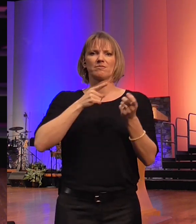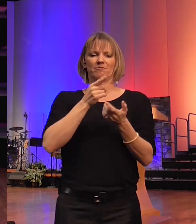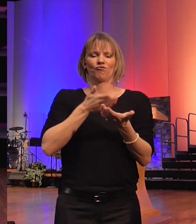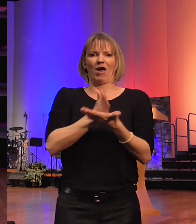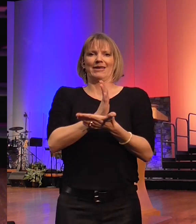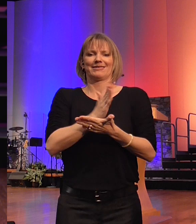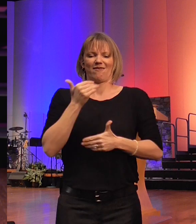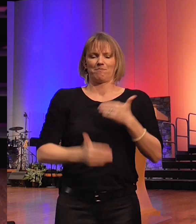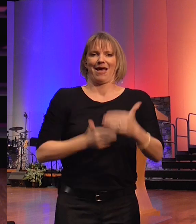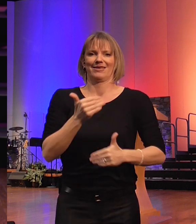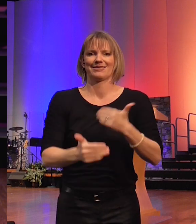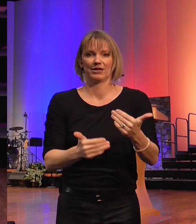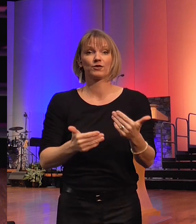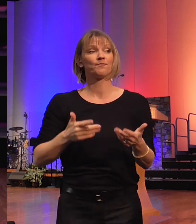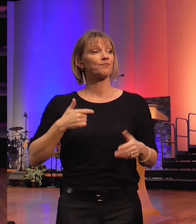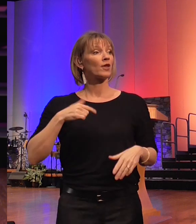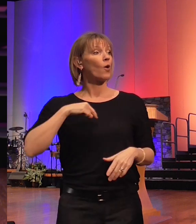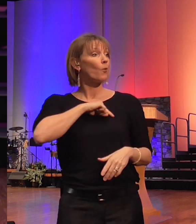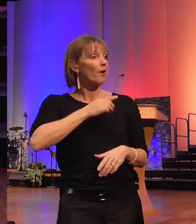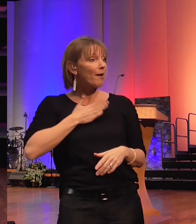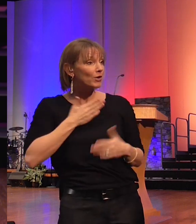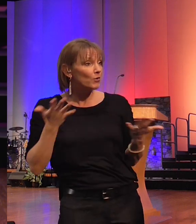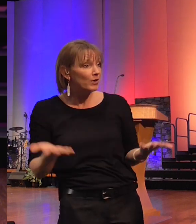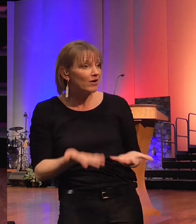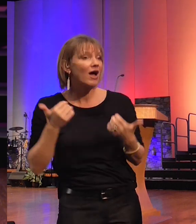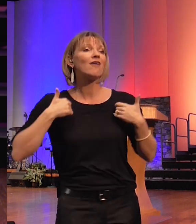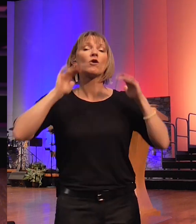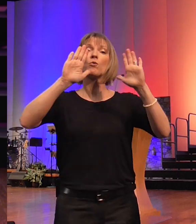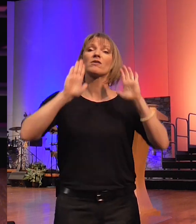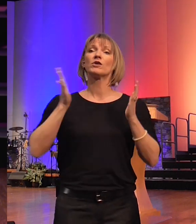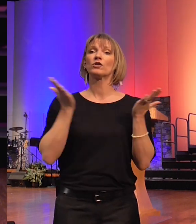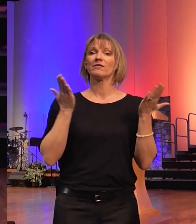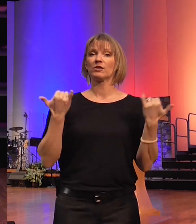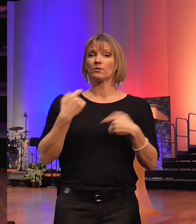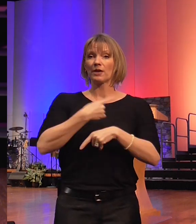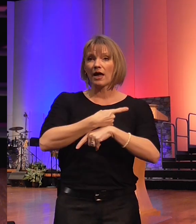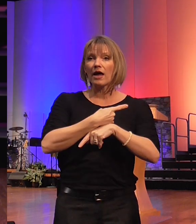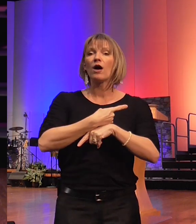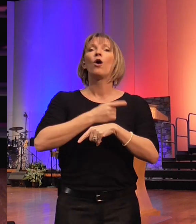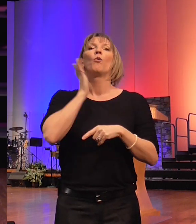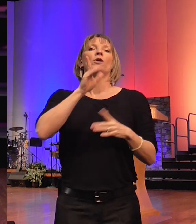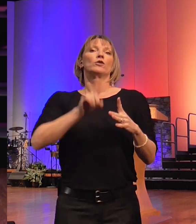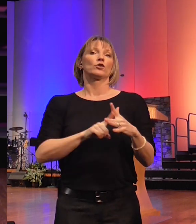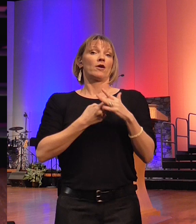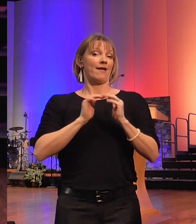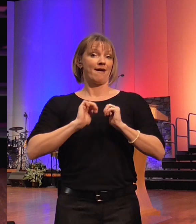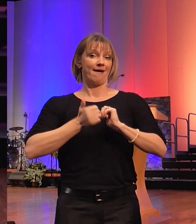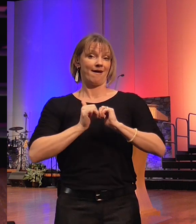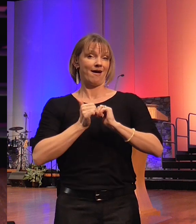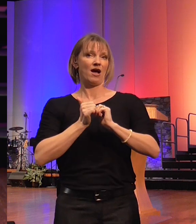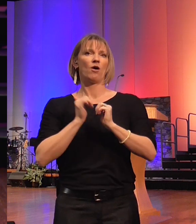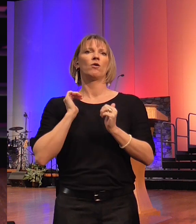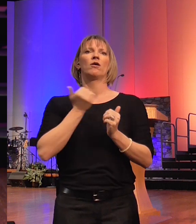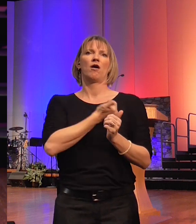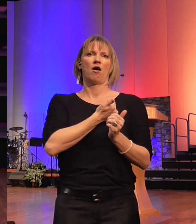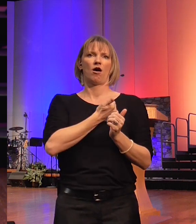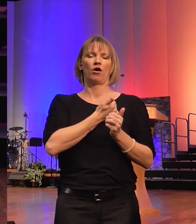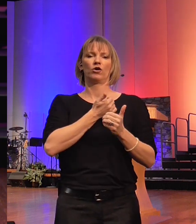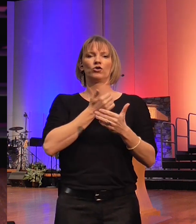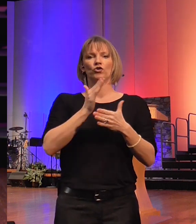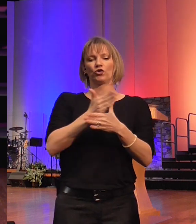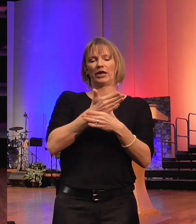lives. We're so glad you're here. We've got a wonderful service for you today, and we're going to begin by moving into our